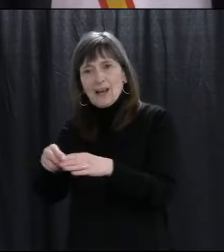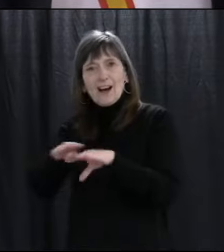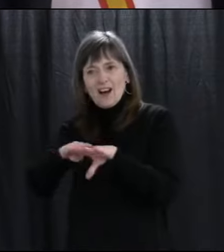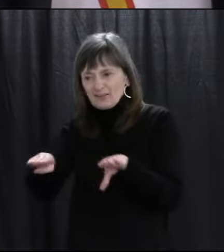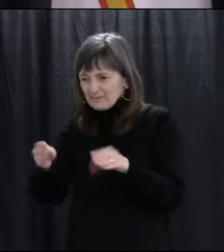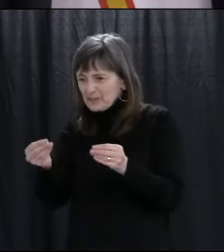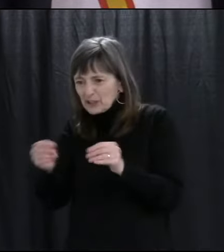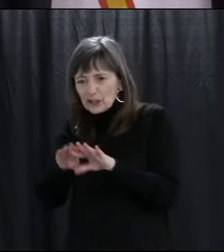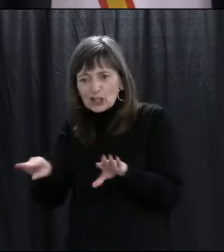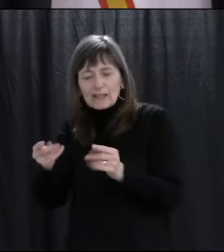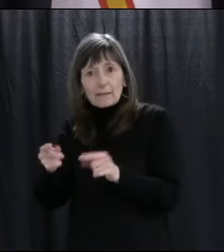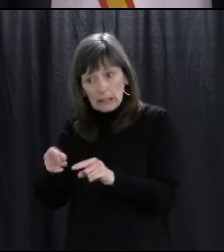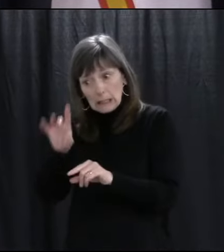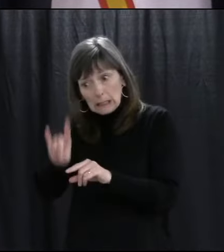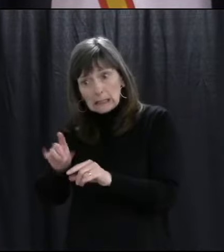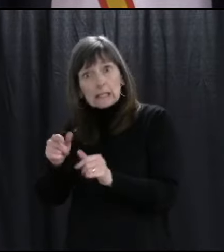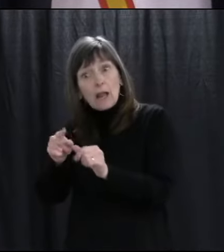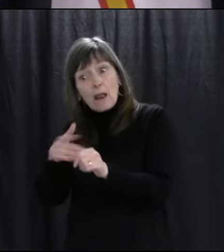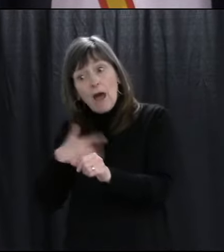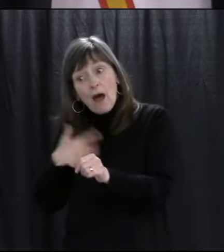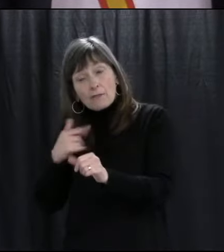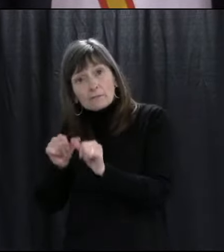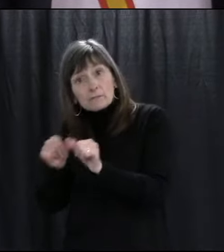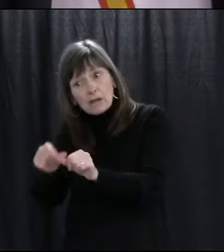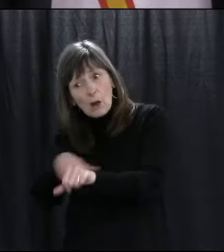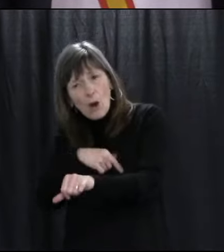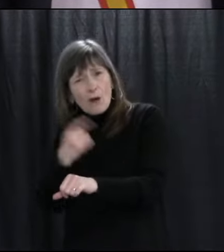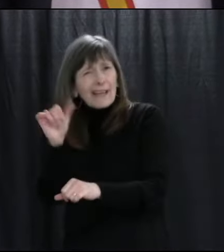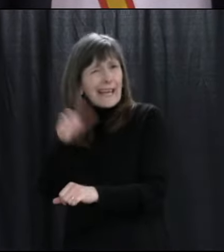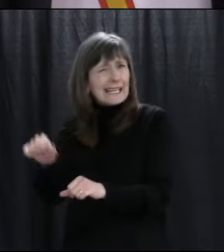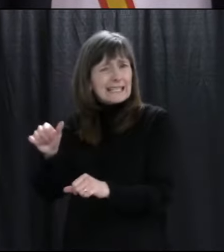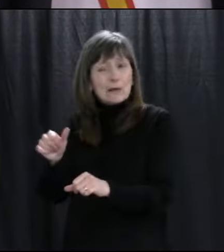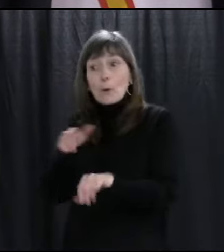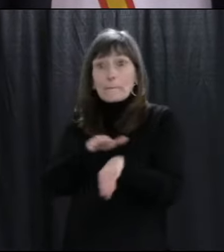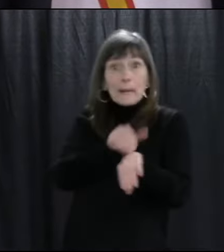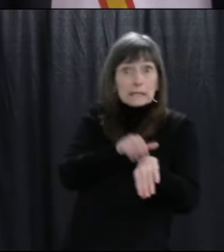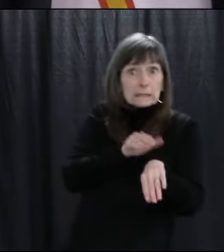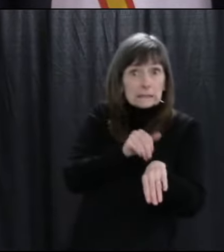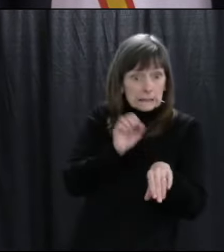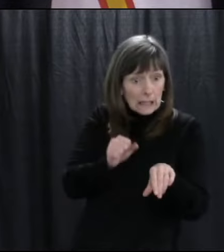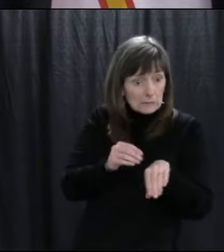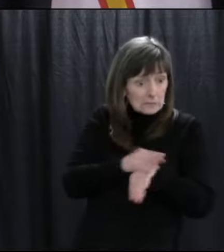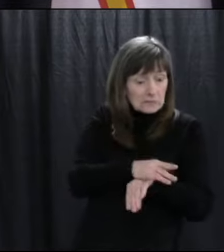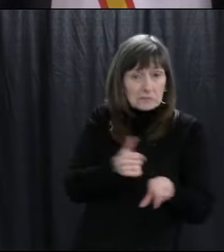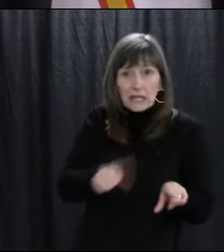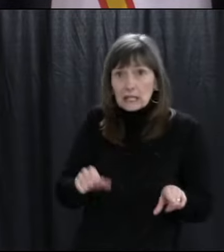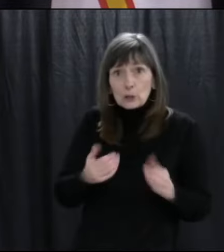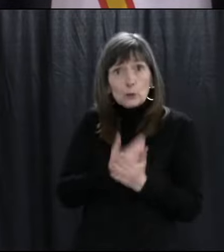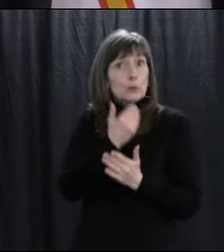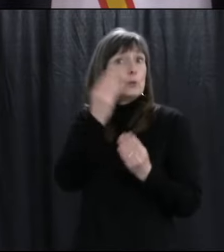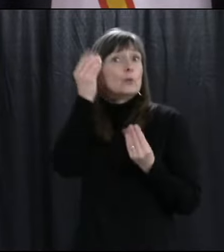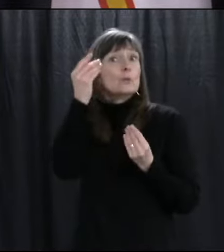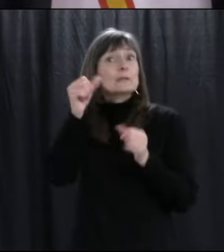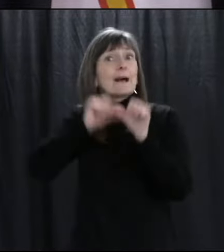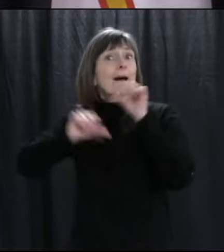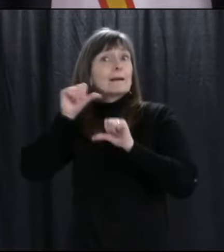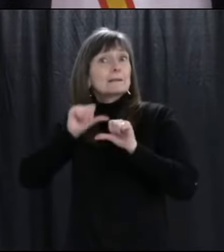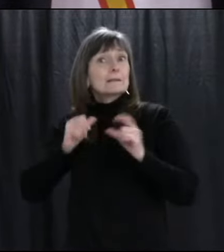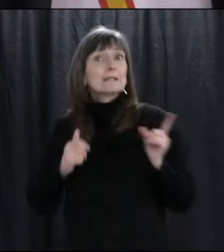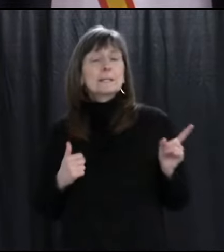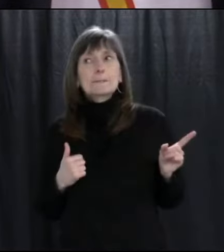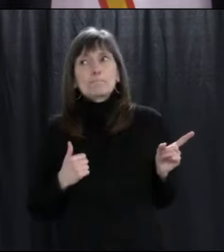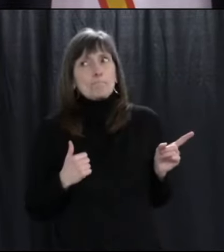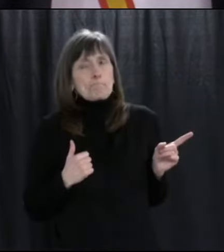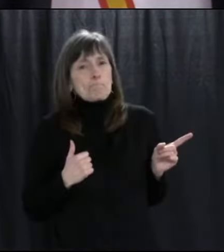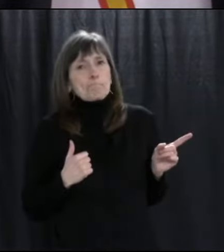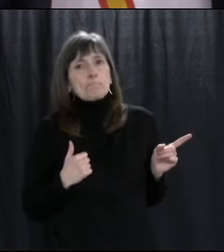new with regard to that, and specifically with respect to pets, I haven't heard anything new. But the information